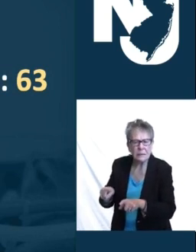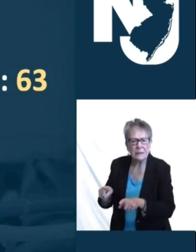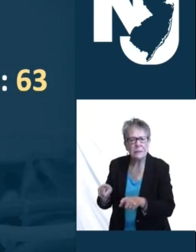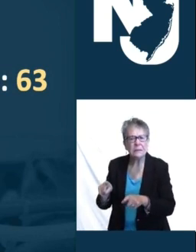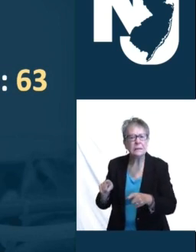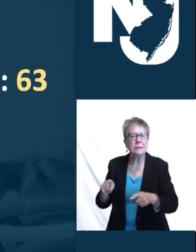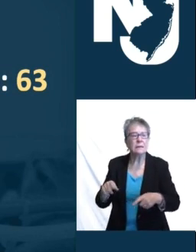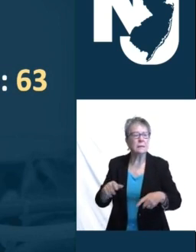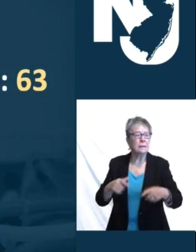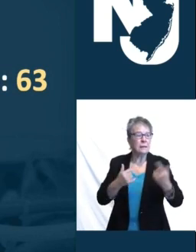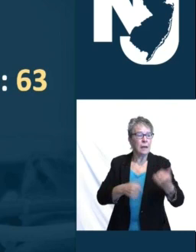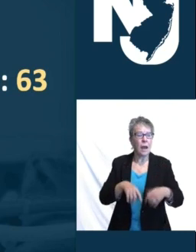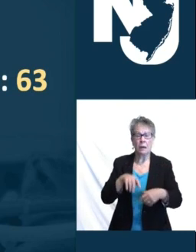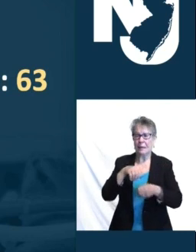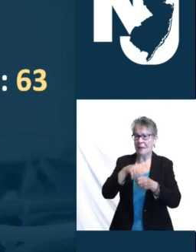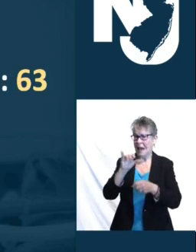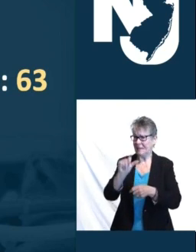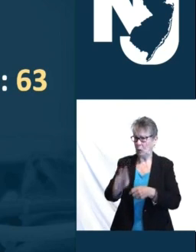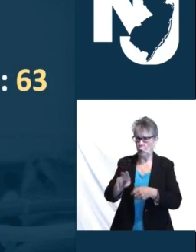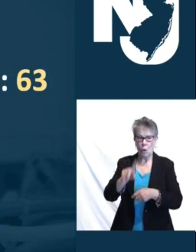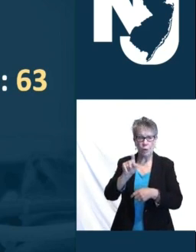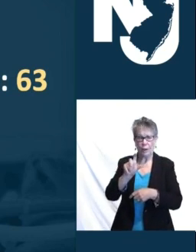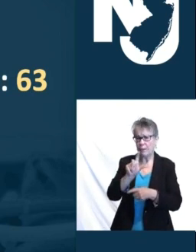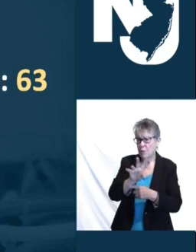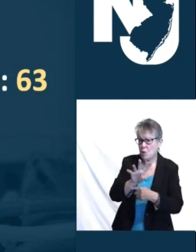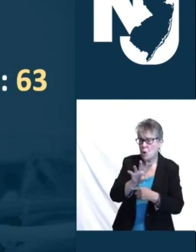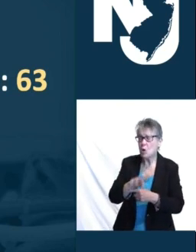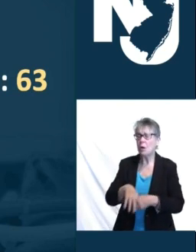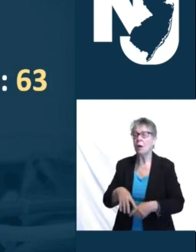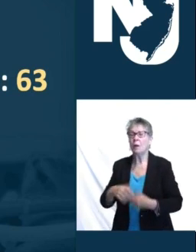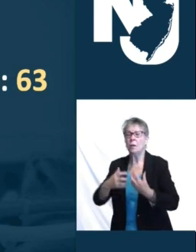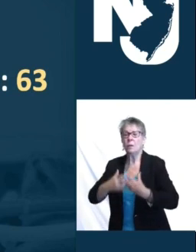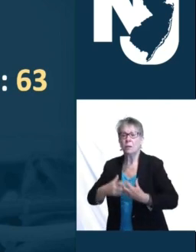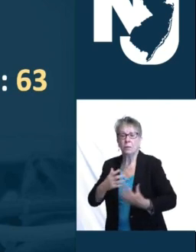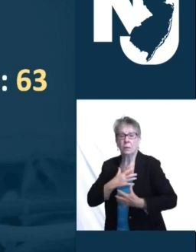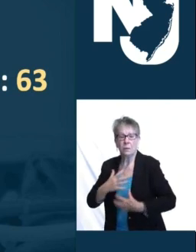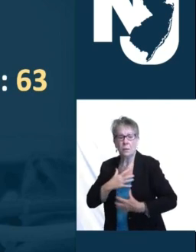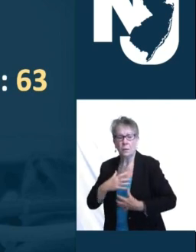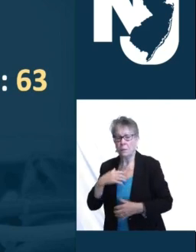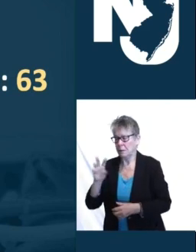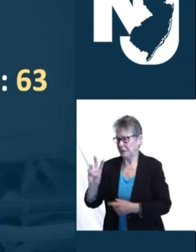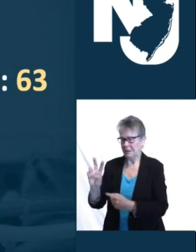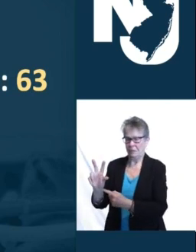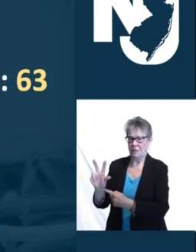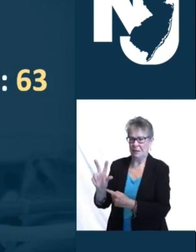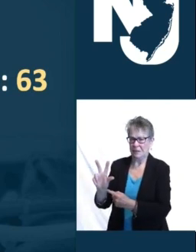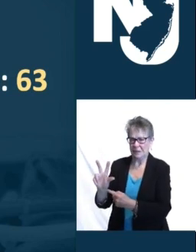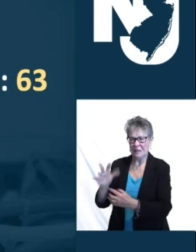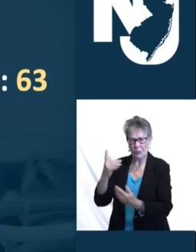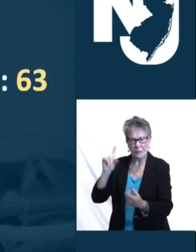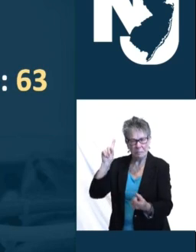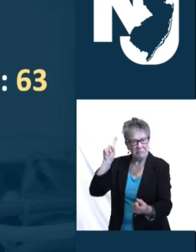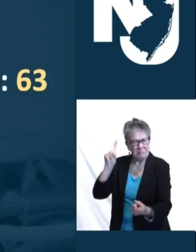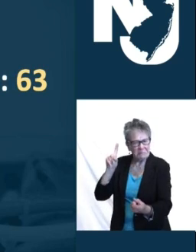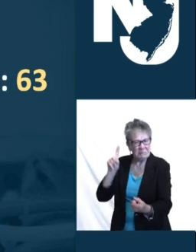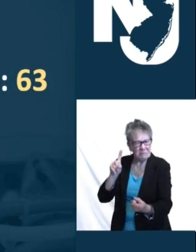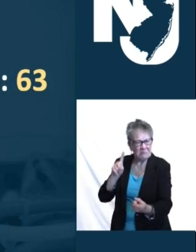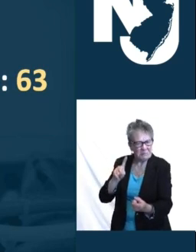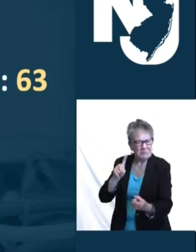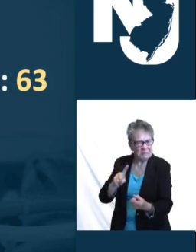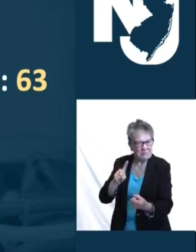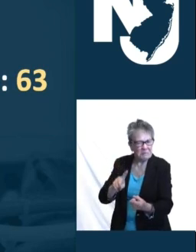Let's hope it stays that way. And just to make another point about the power of the vaccines, 1 year ago yesterday, the total